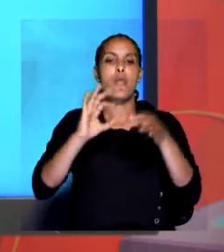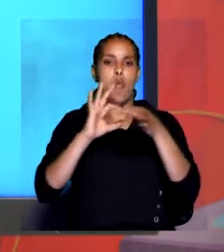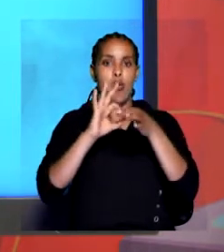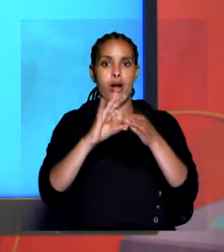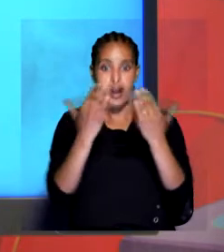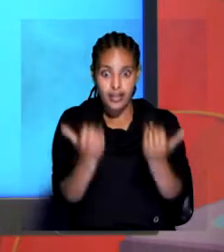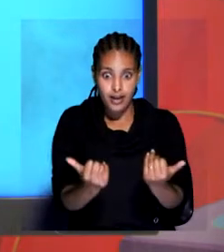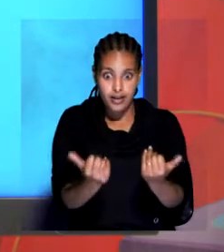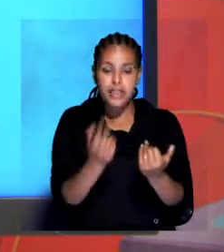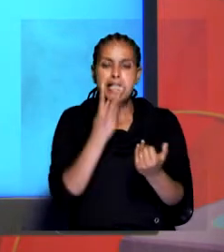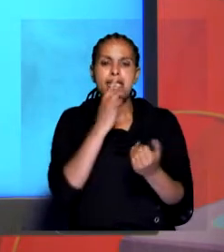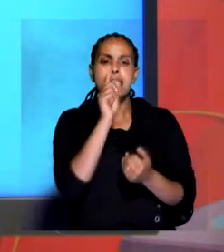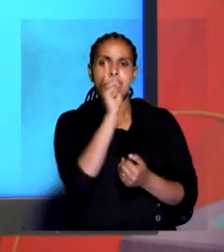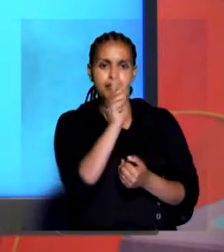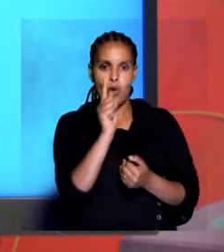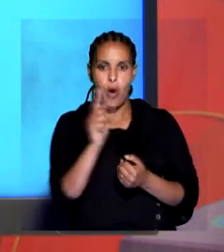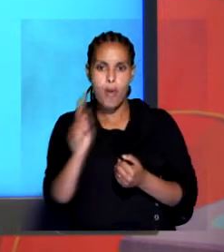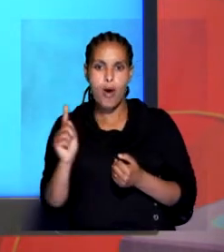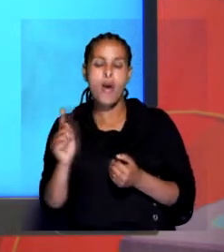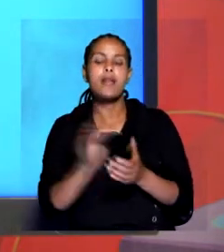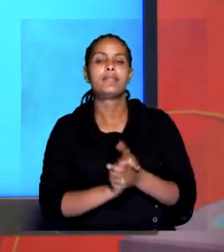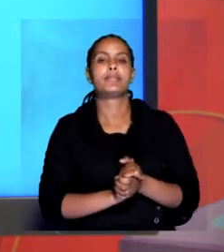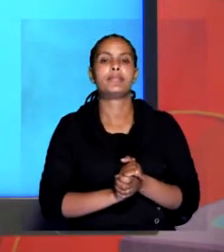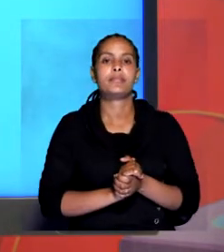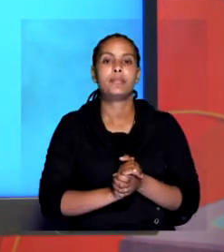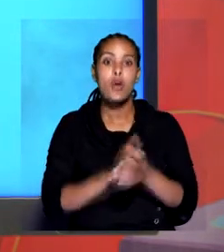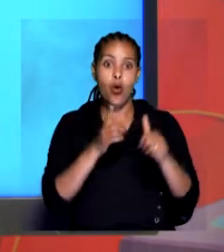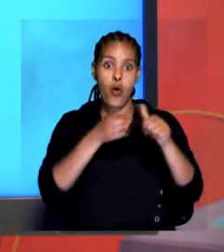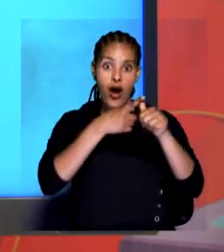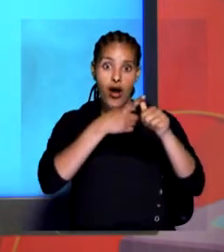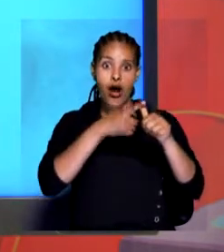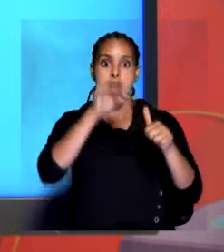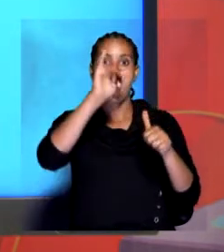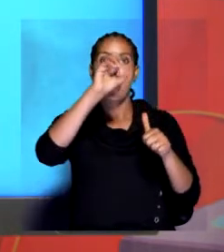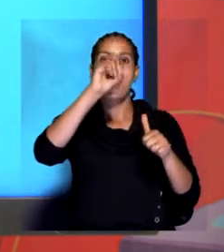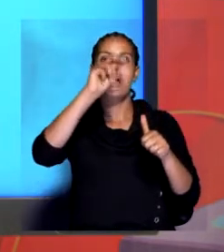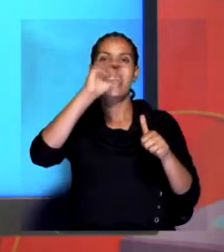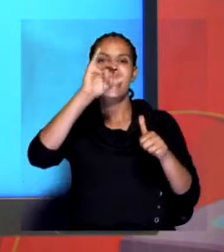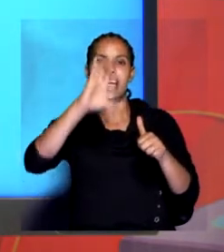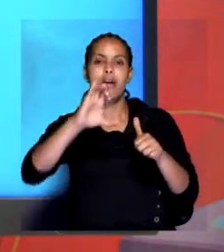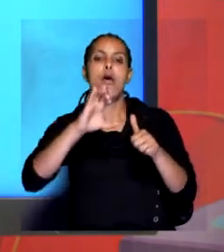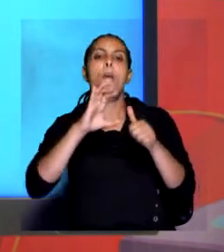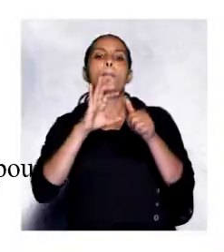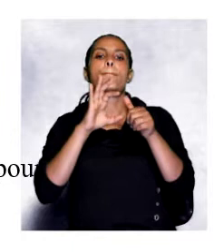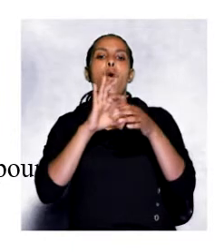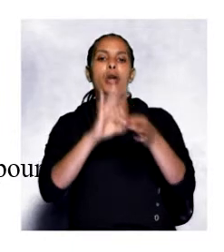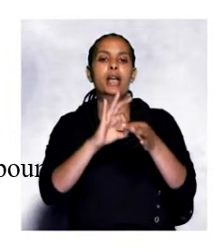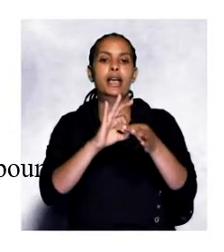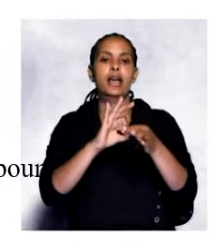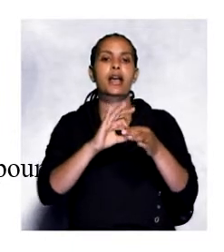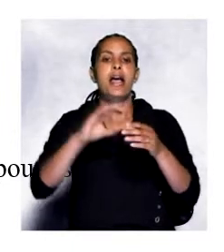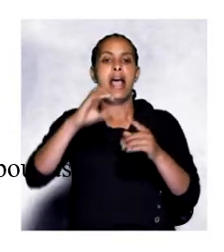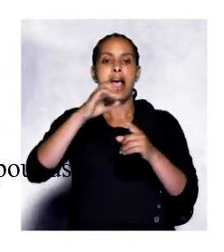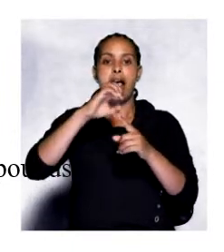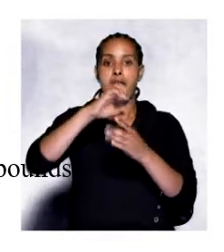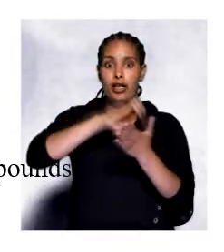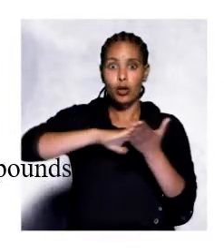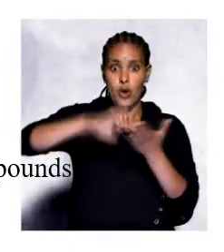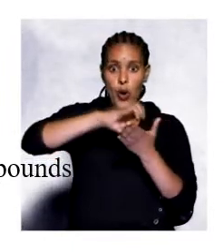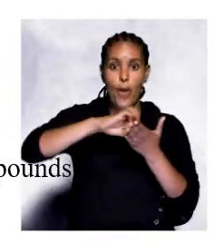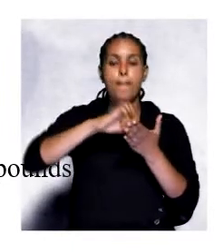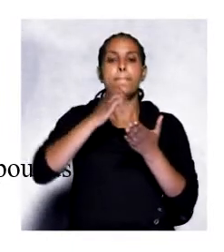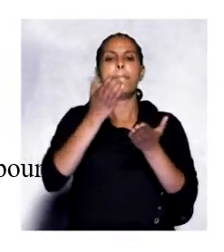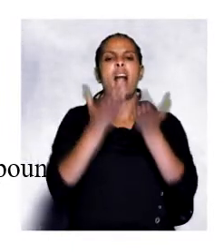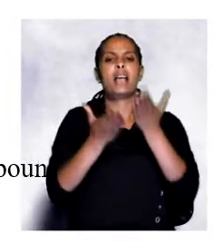Let us see each one by one. One, ionic bonding, known as electrovalent